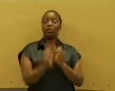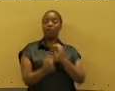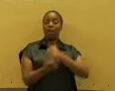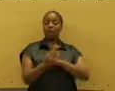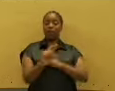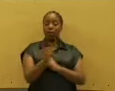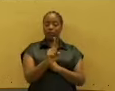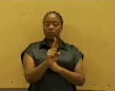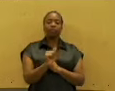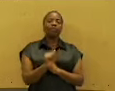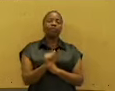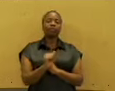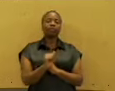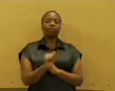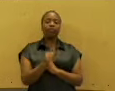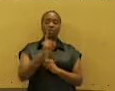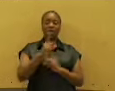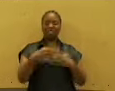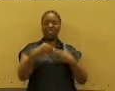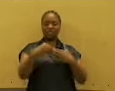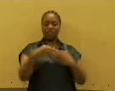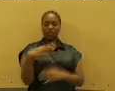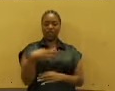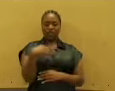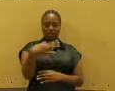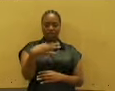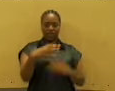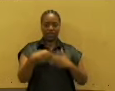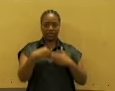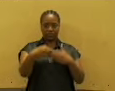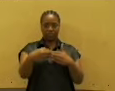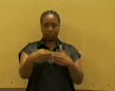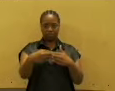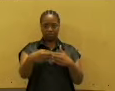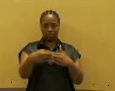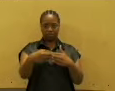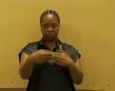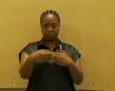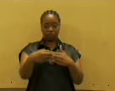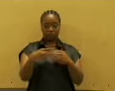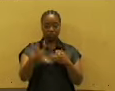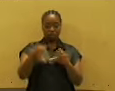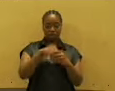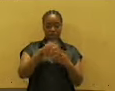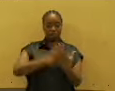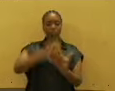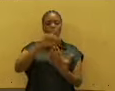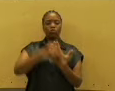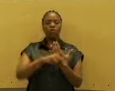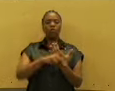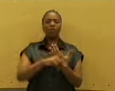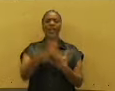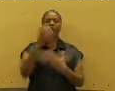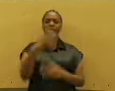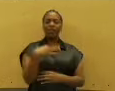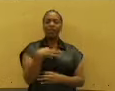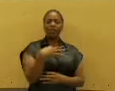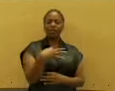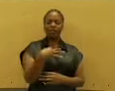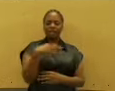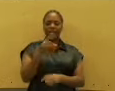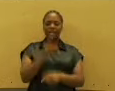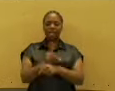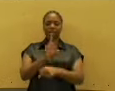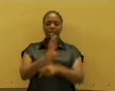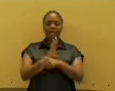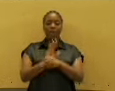Leaders program is it's a volunteer and leadership project that involves quite a few volunteers. Our database of volunteers